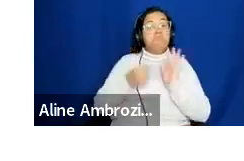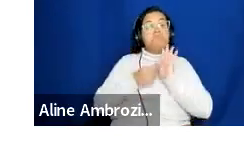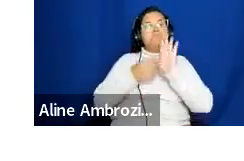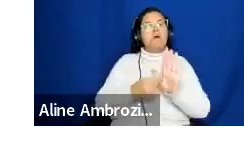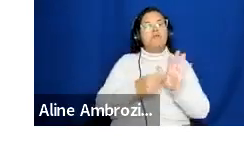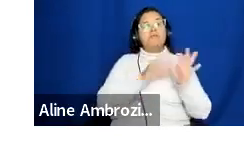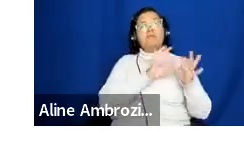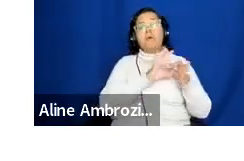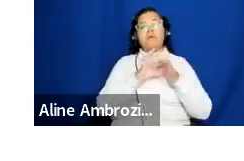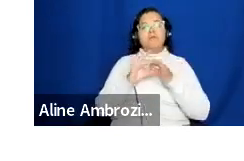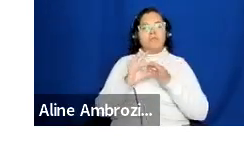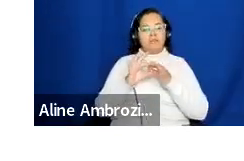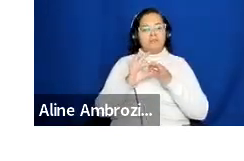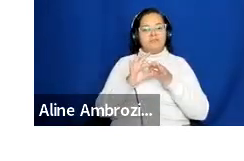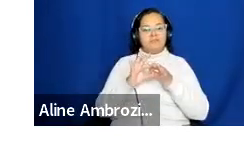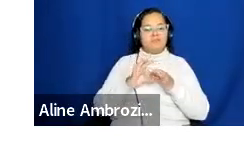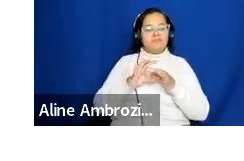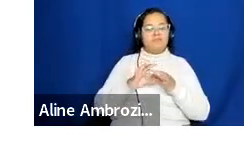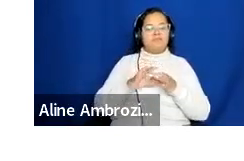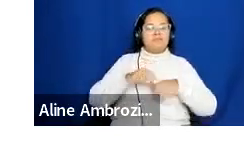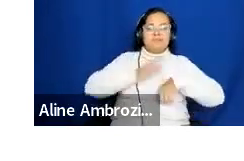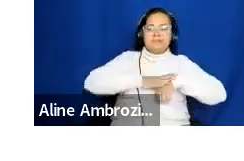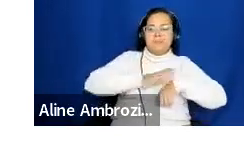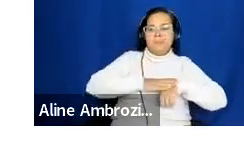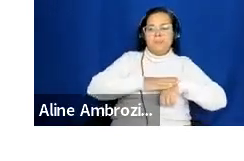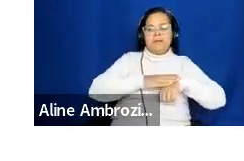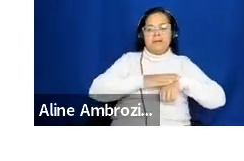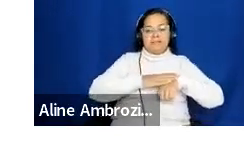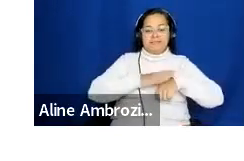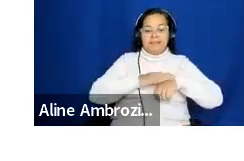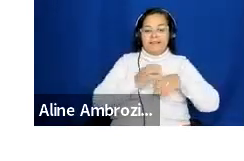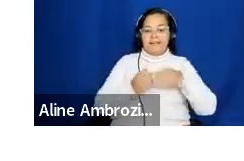Engels had been doing since the